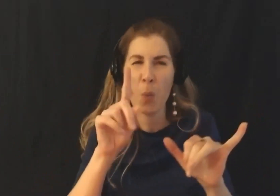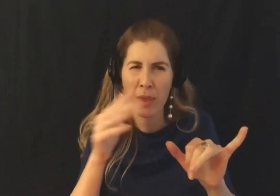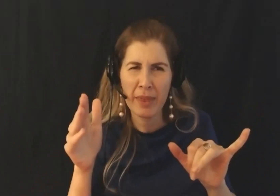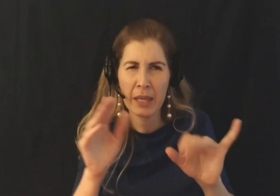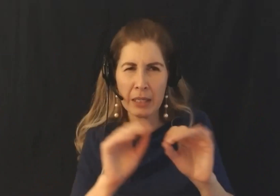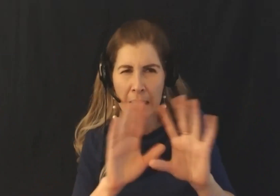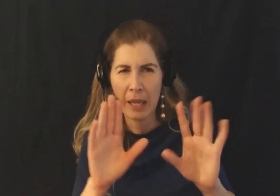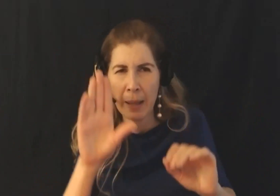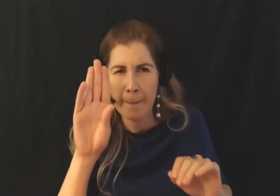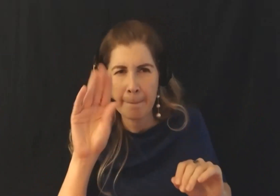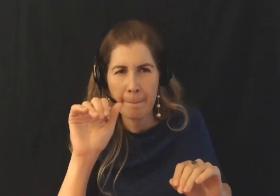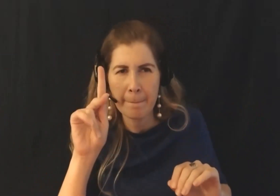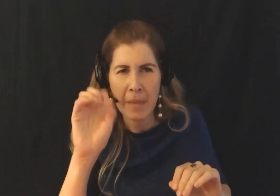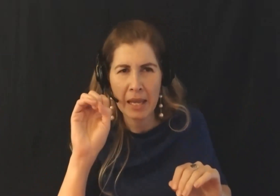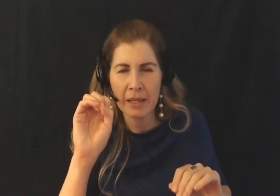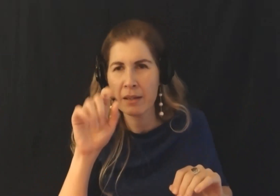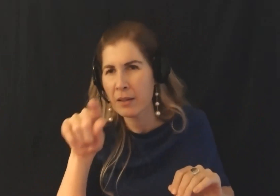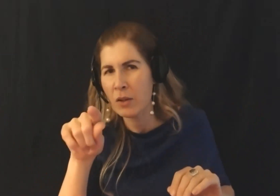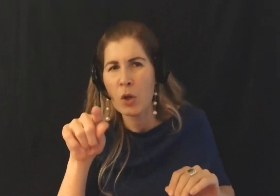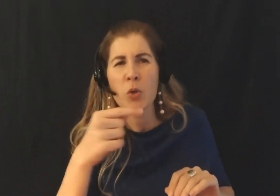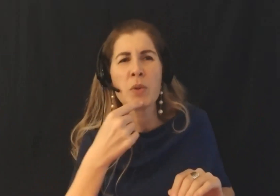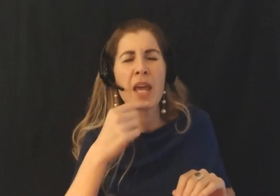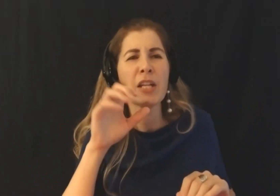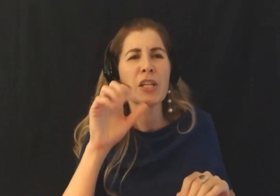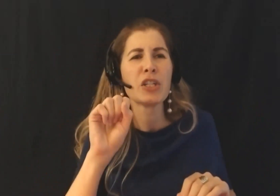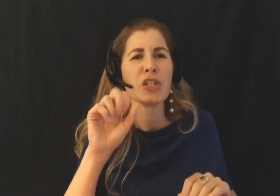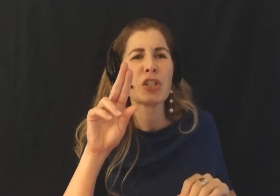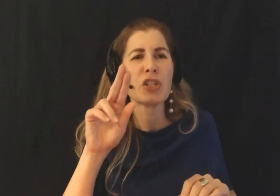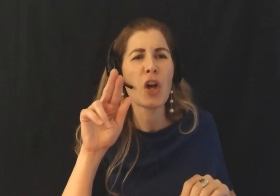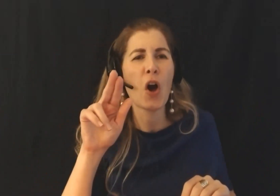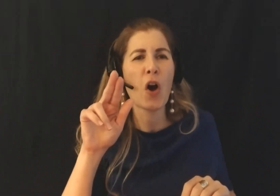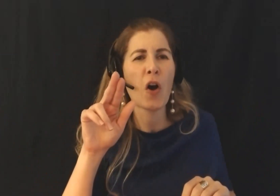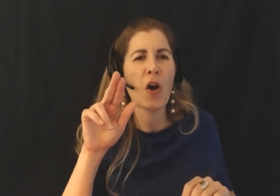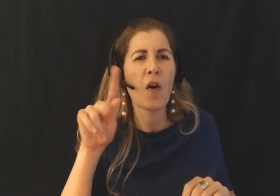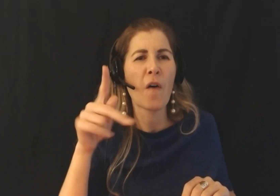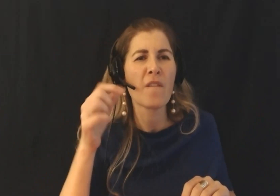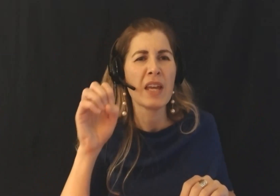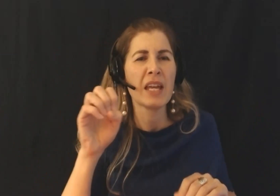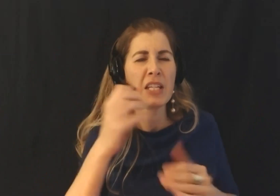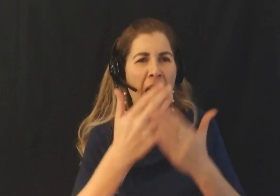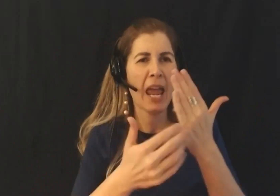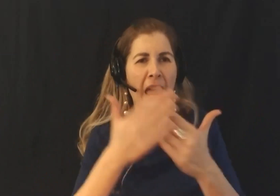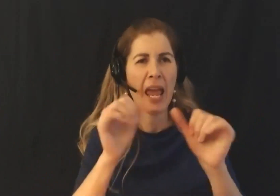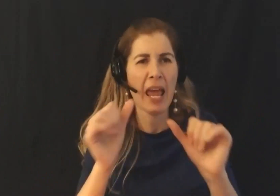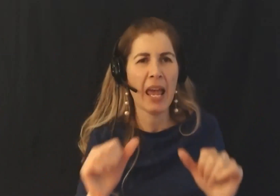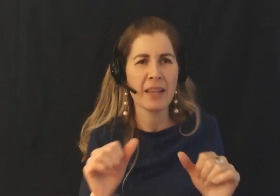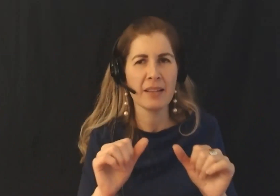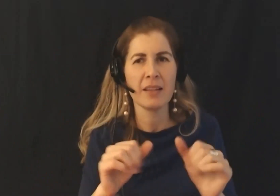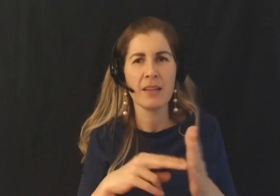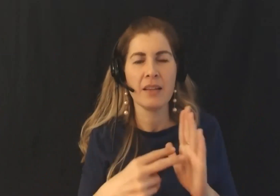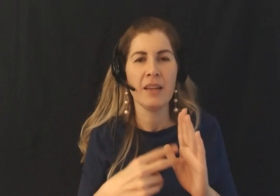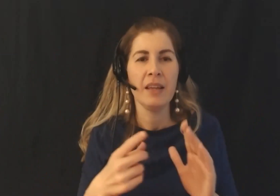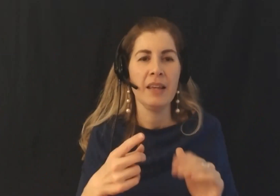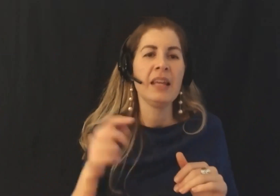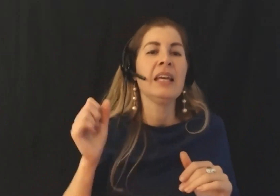Blake, if you are willing to share solfege hand symbols, what is, am I saying that right, solfege? Yeah, solfege. So